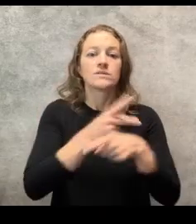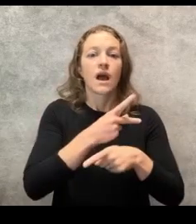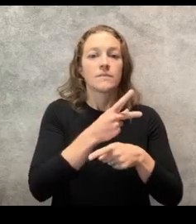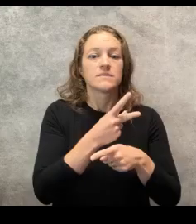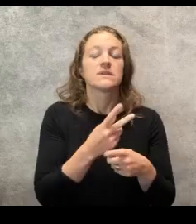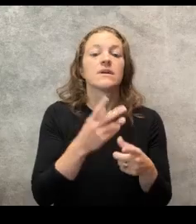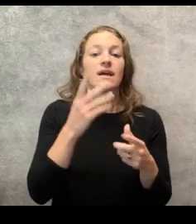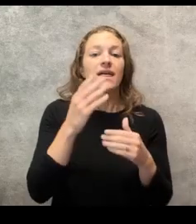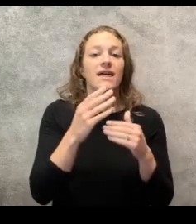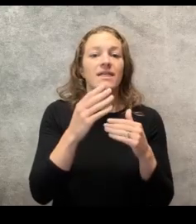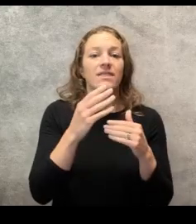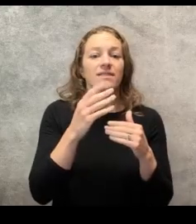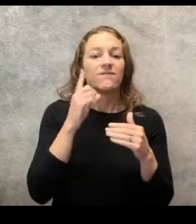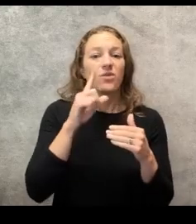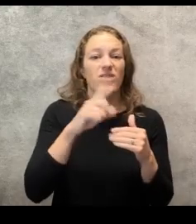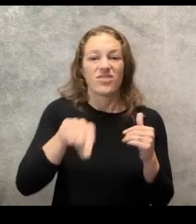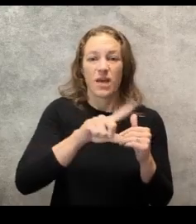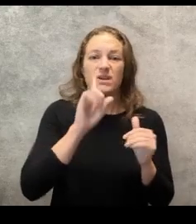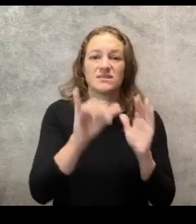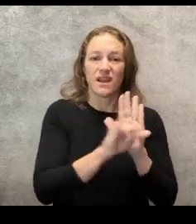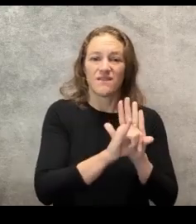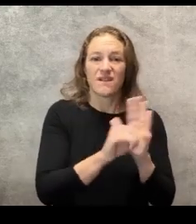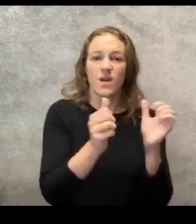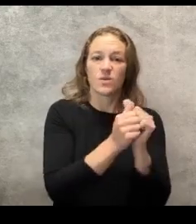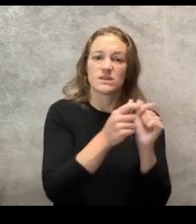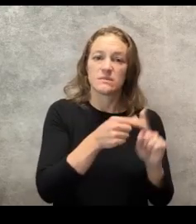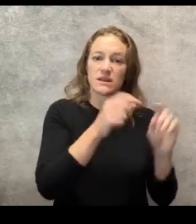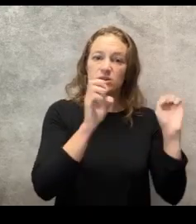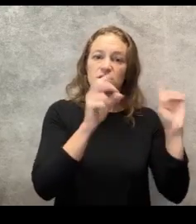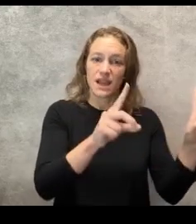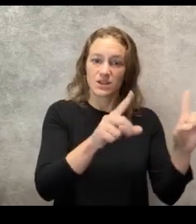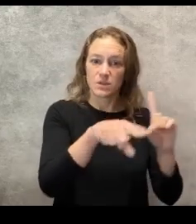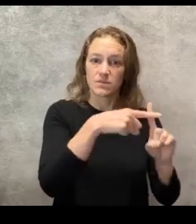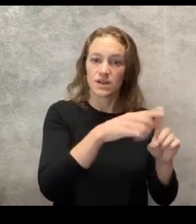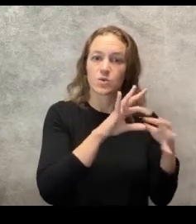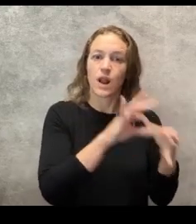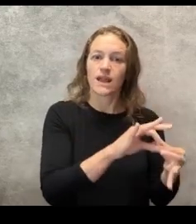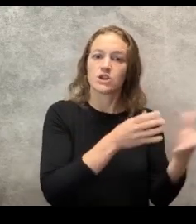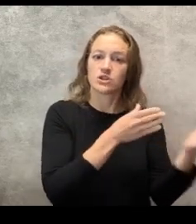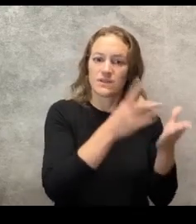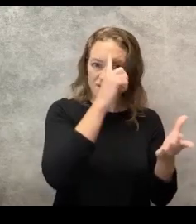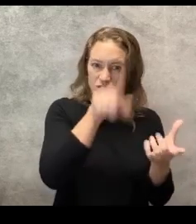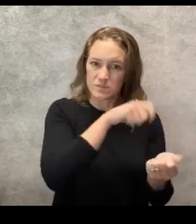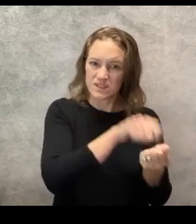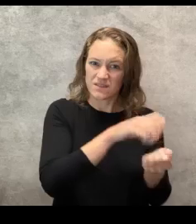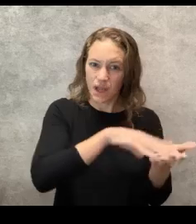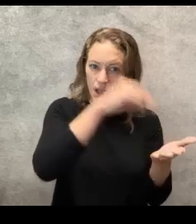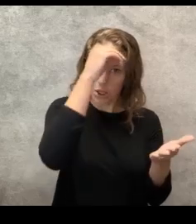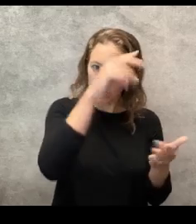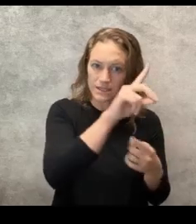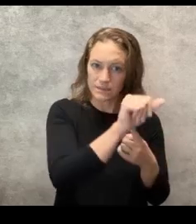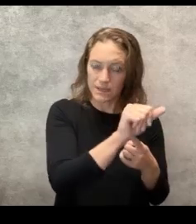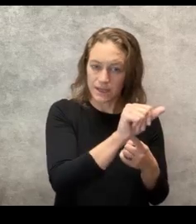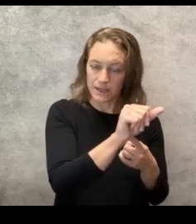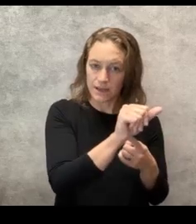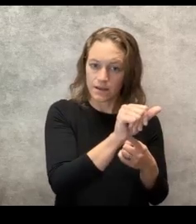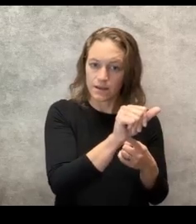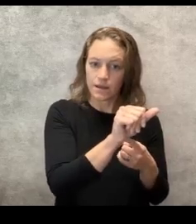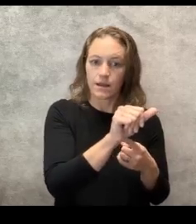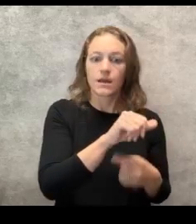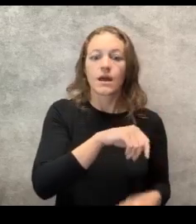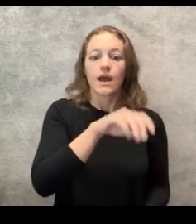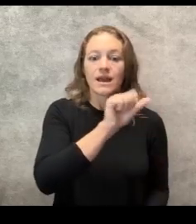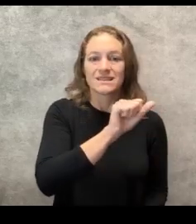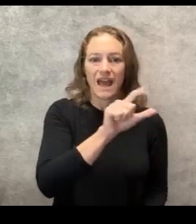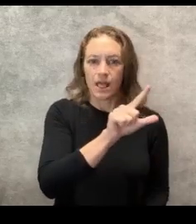special education and related services for a specific learning disability, SLD,